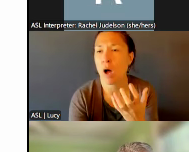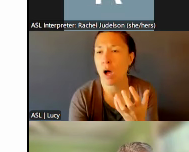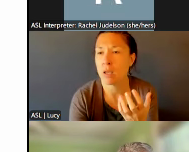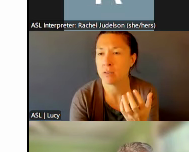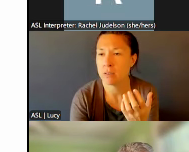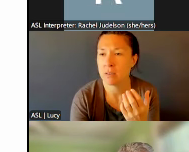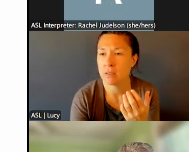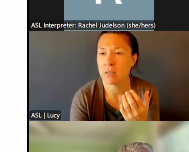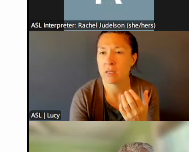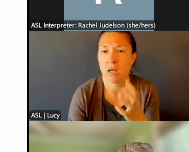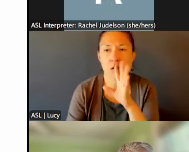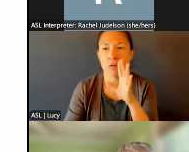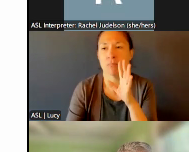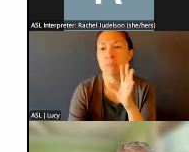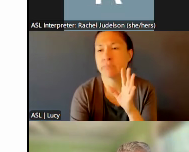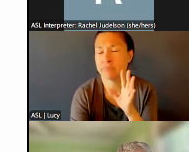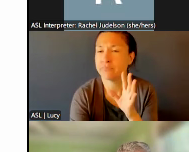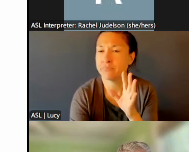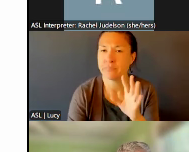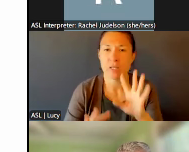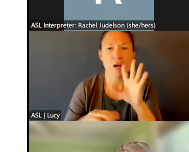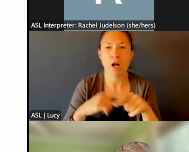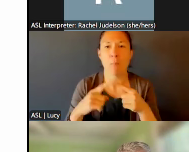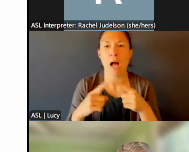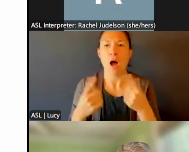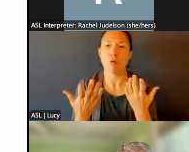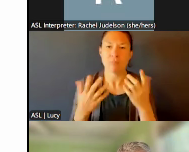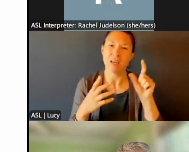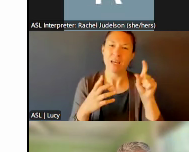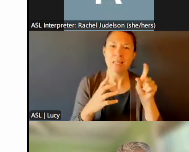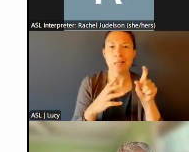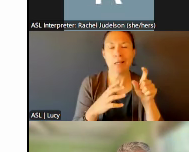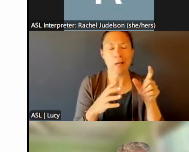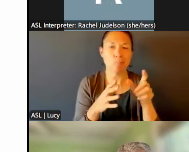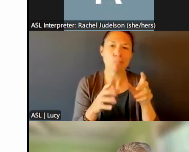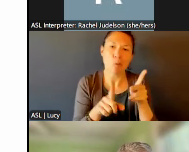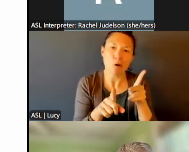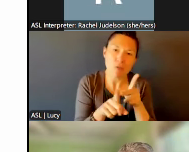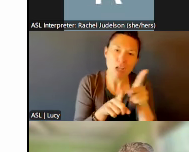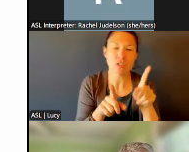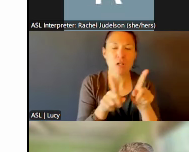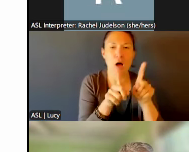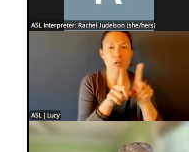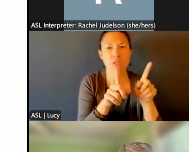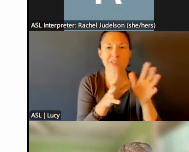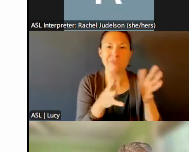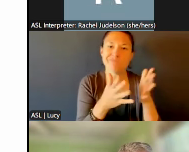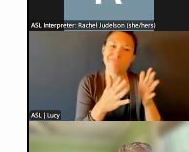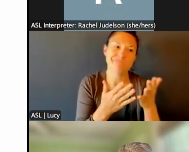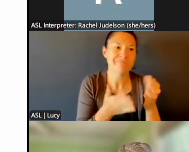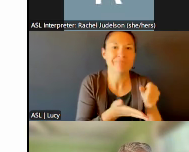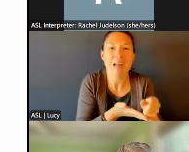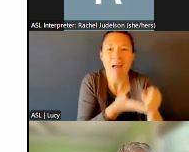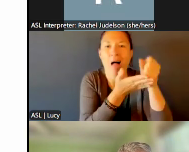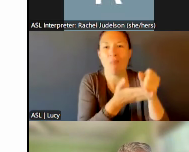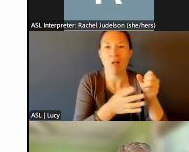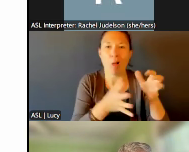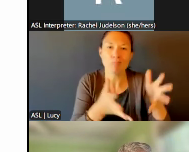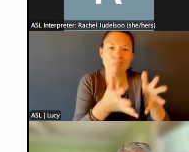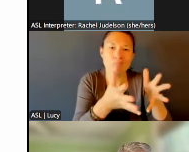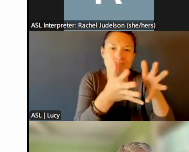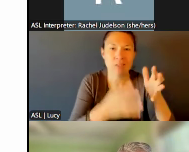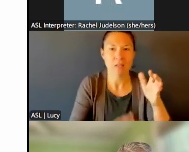very important. It's very easy to slip into a critical mode when you're writing comments because, I don't know about you, but when